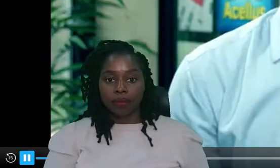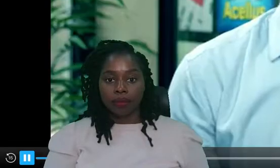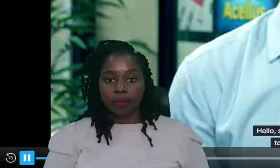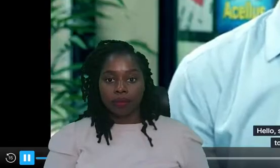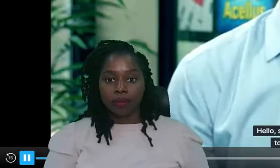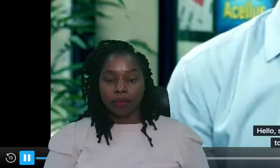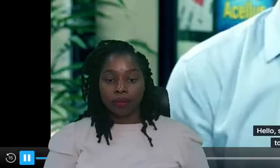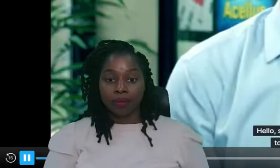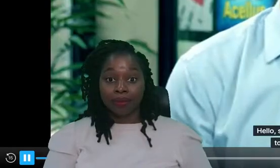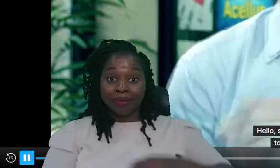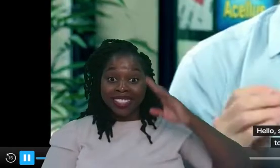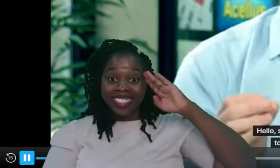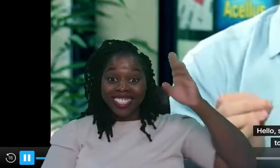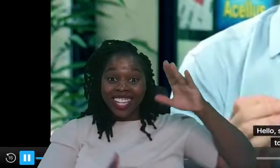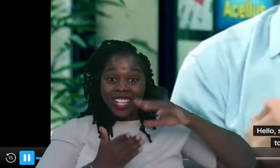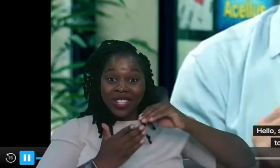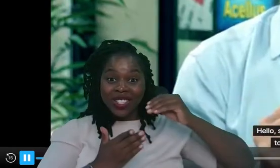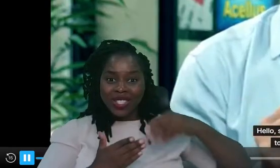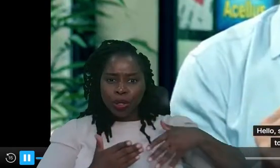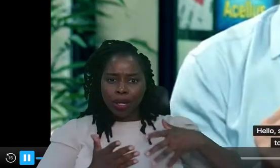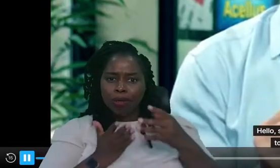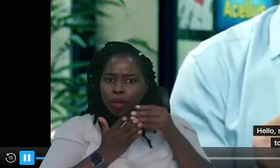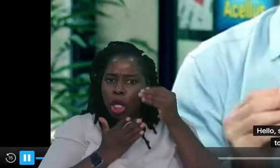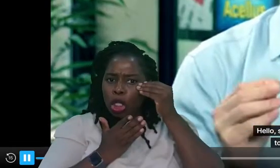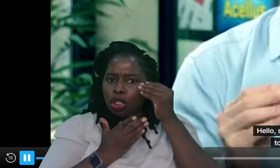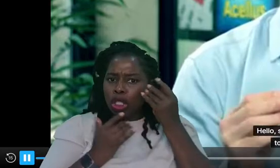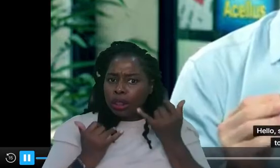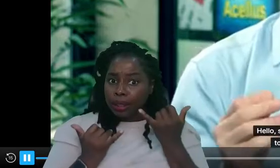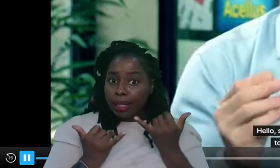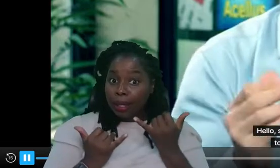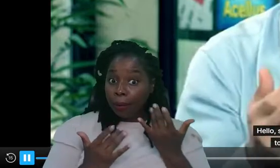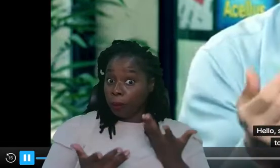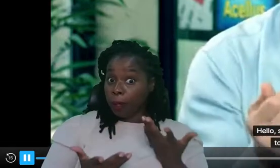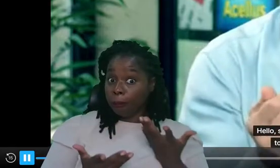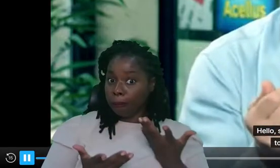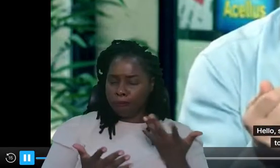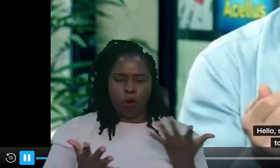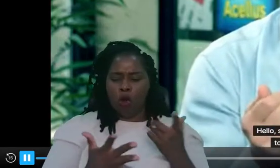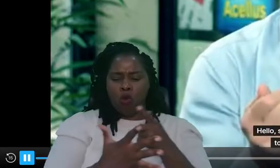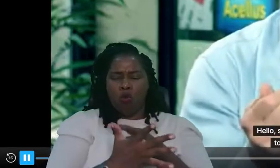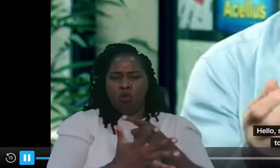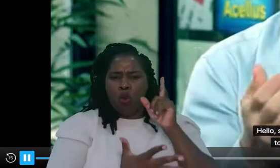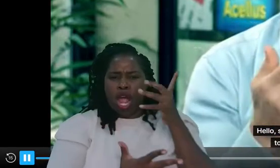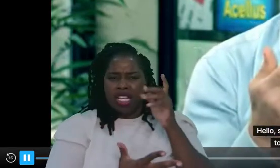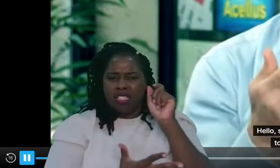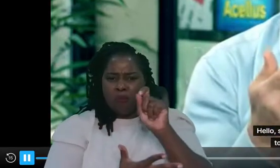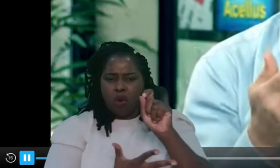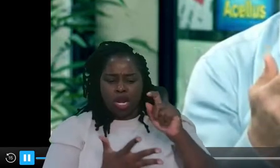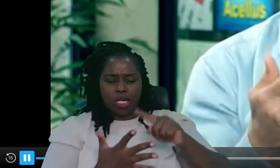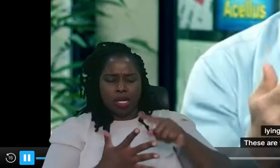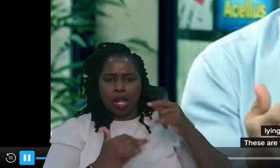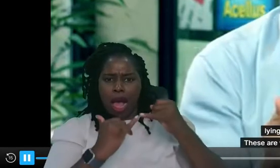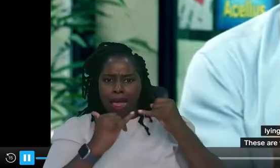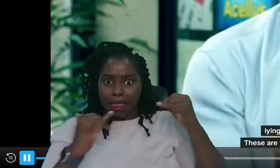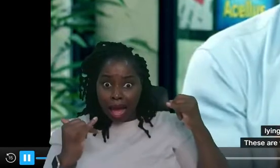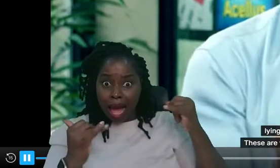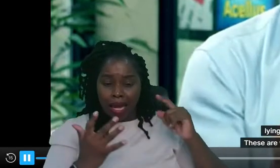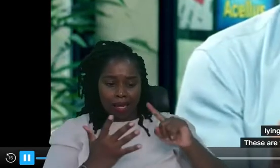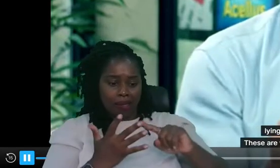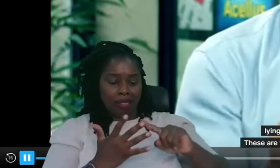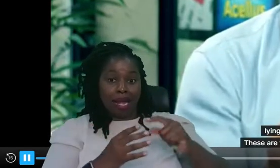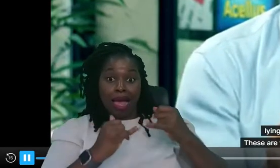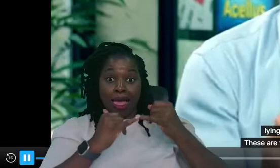Hello students what we're going to learn today is there's a point a line a line